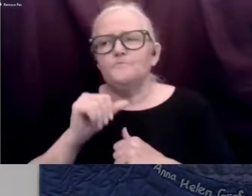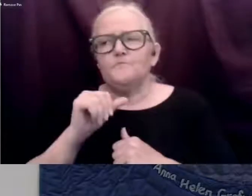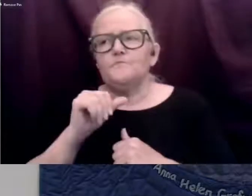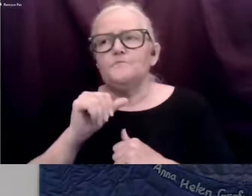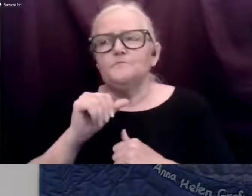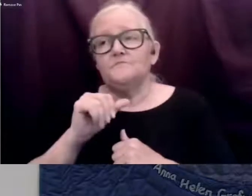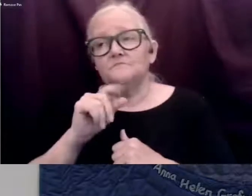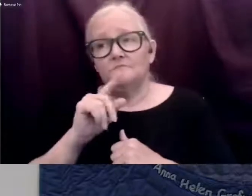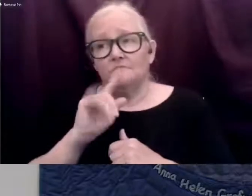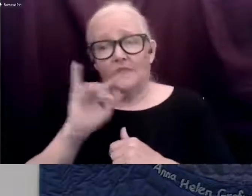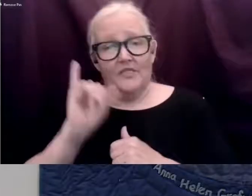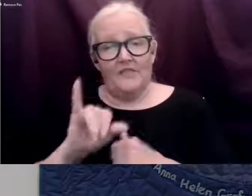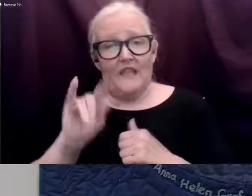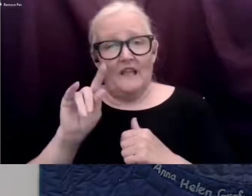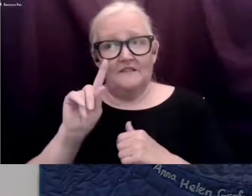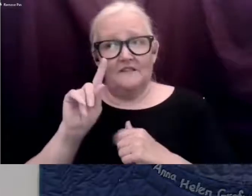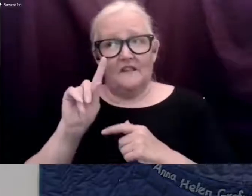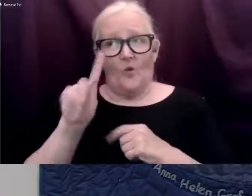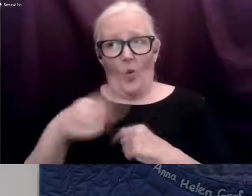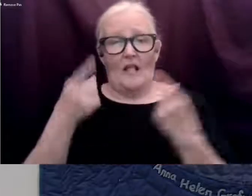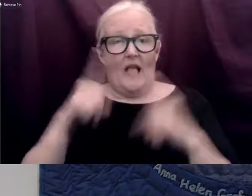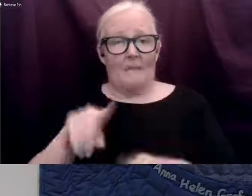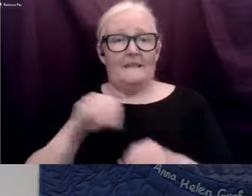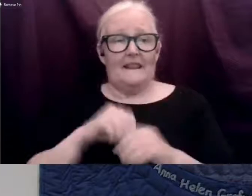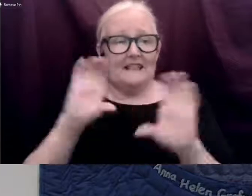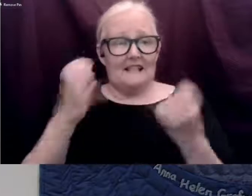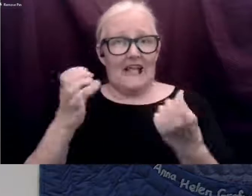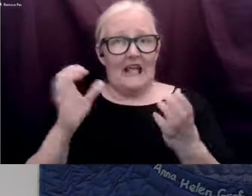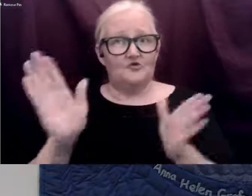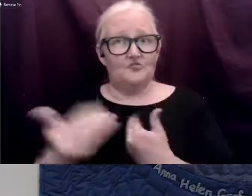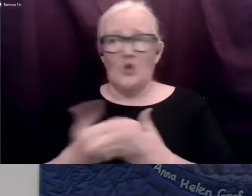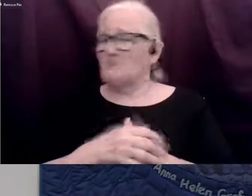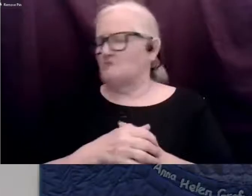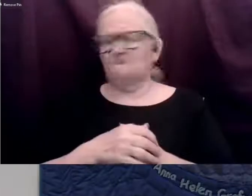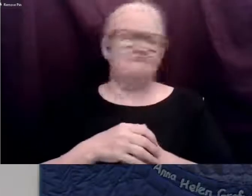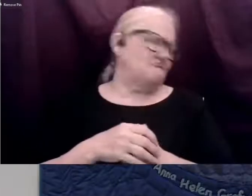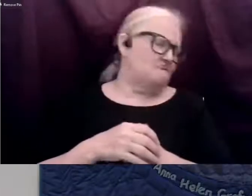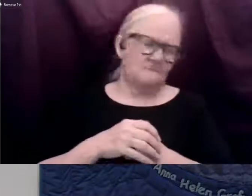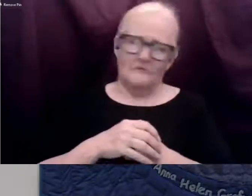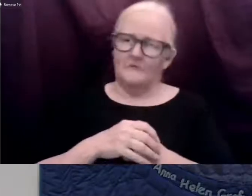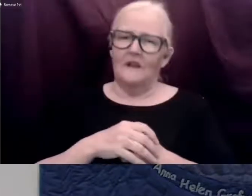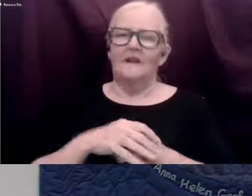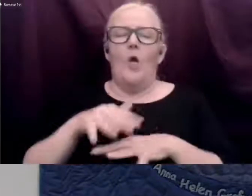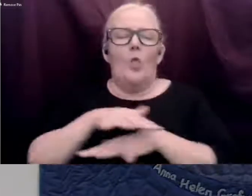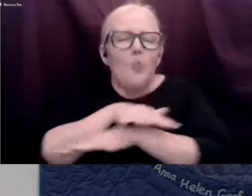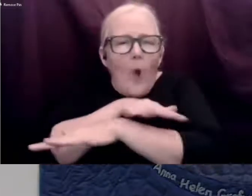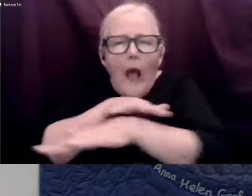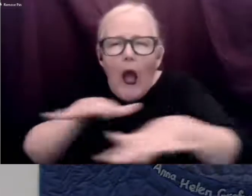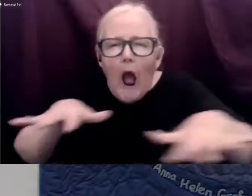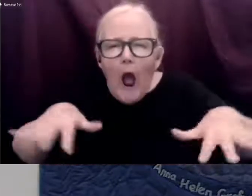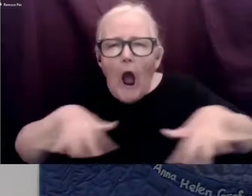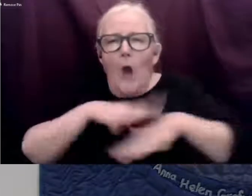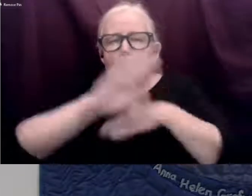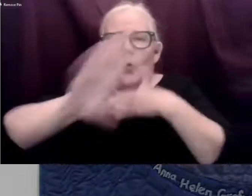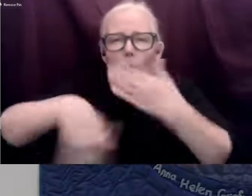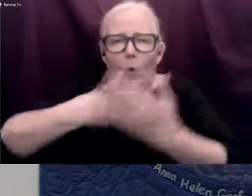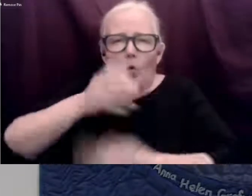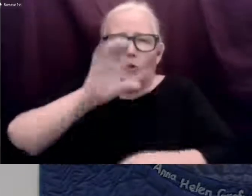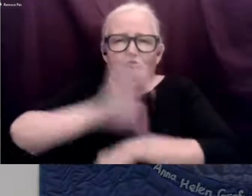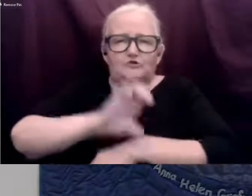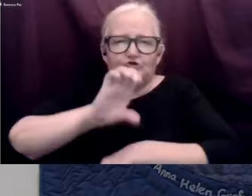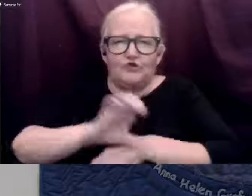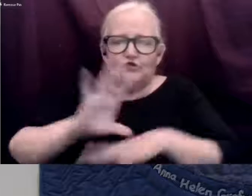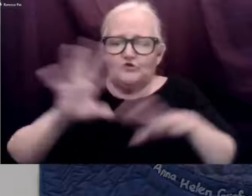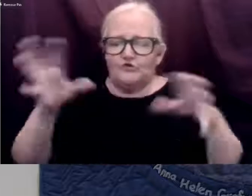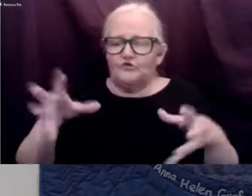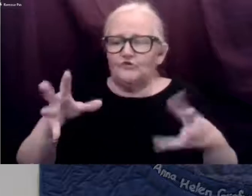classroom. It happens throughout the whole congregation. It happens in every impression we give, every interaction we